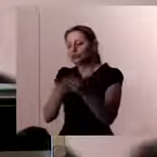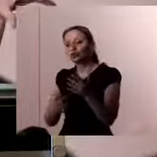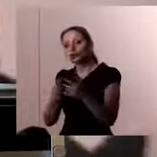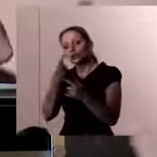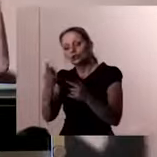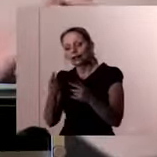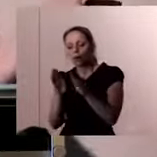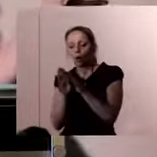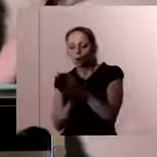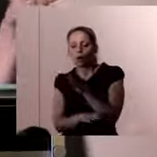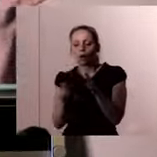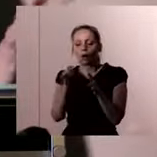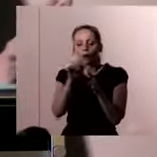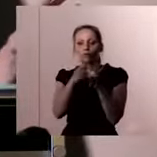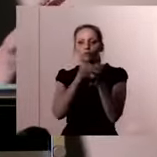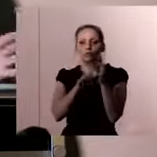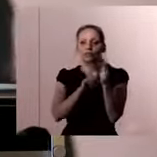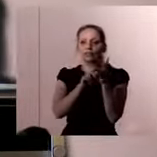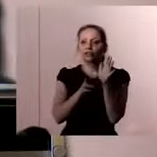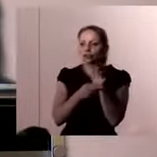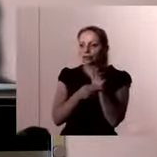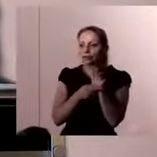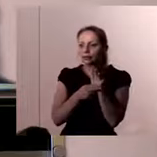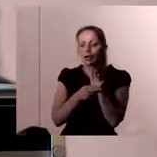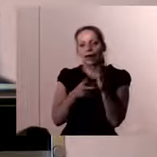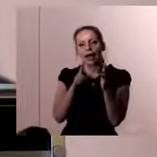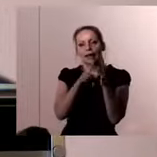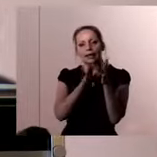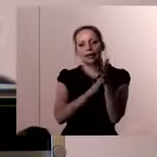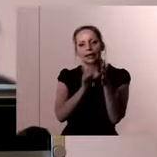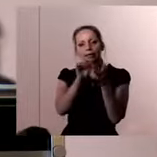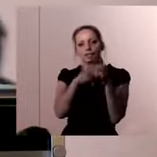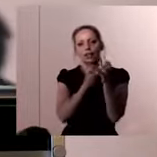away prediction and analysis from impartiality, then this is where you end up.